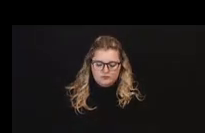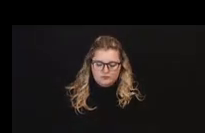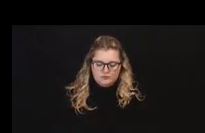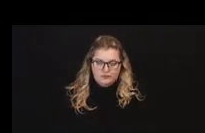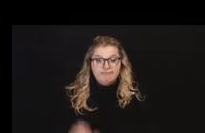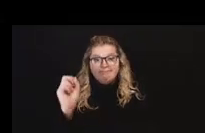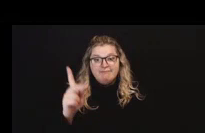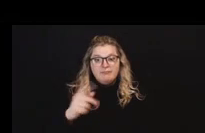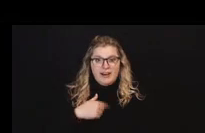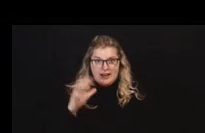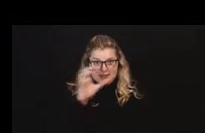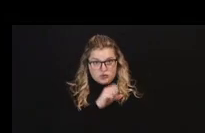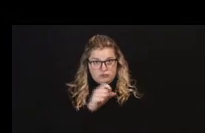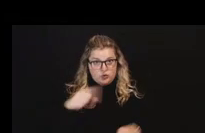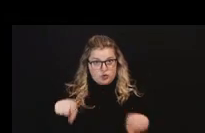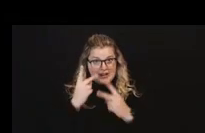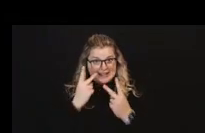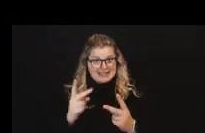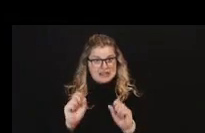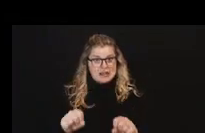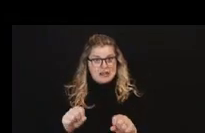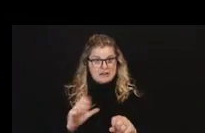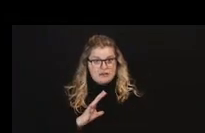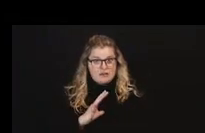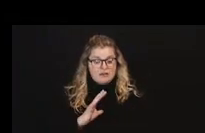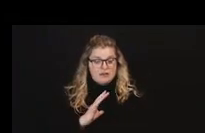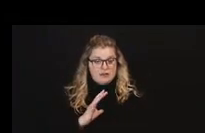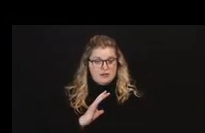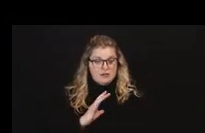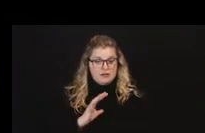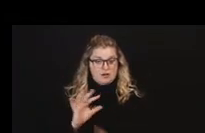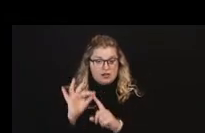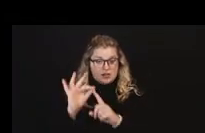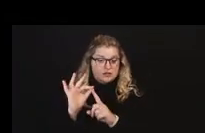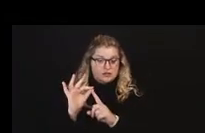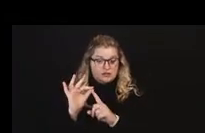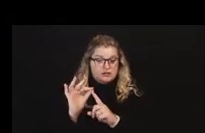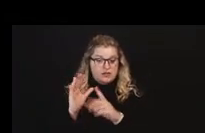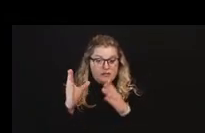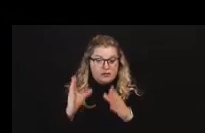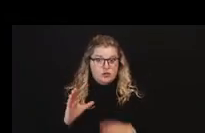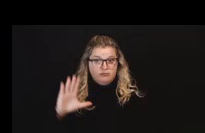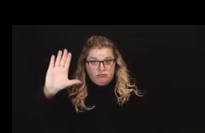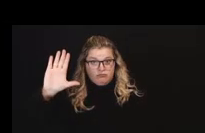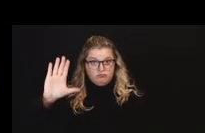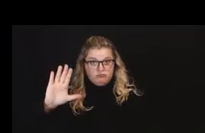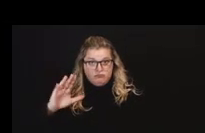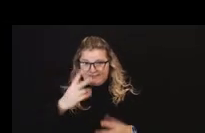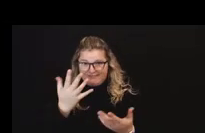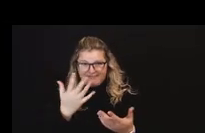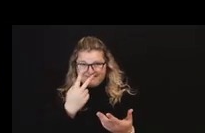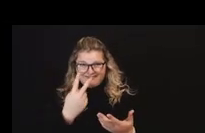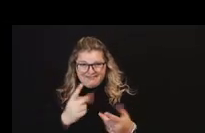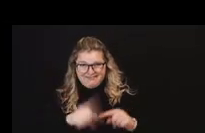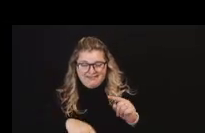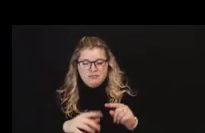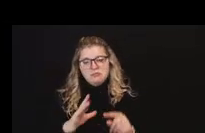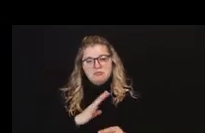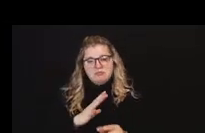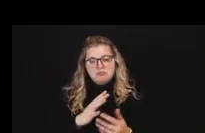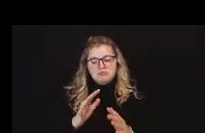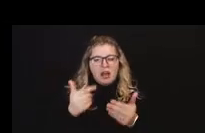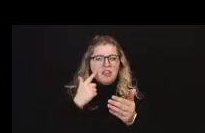All right, I'm assuming you can see those slides. Unless somebody chimes in and says otherwise, I think we're going to be good to go. So yeah,